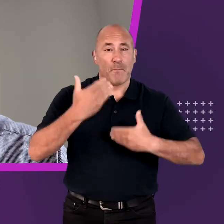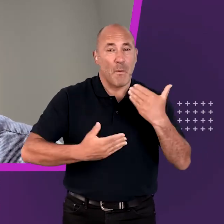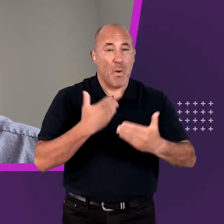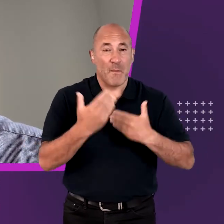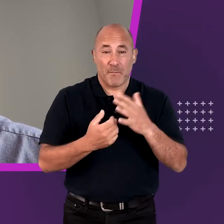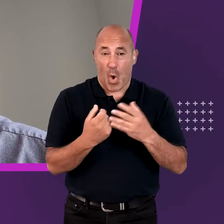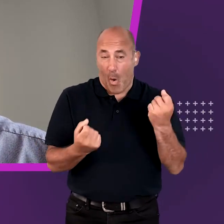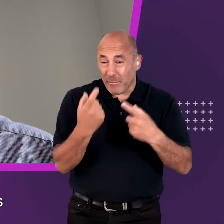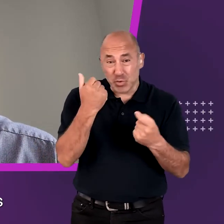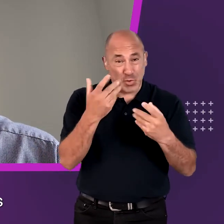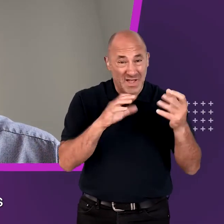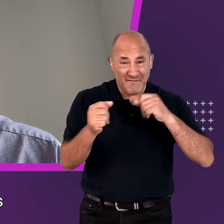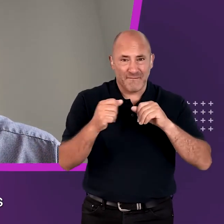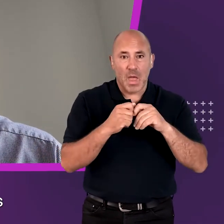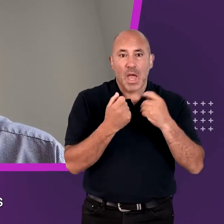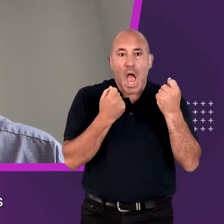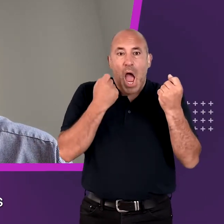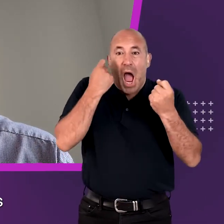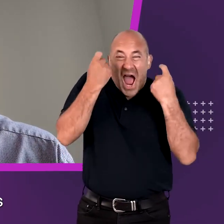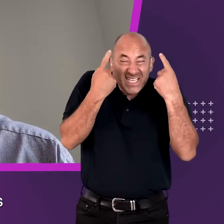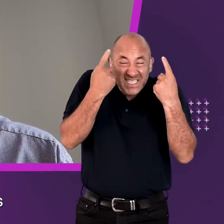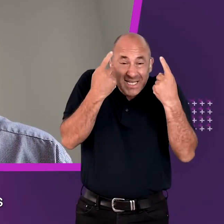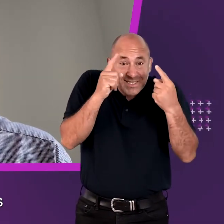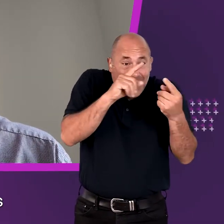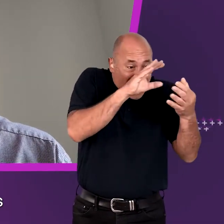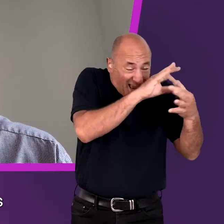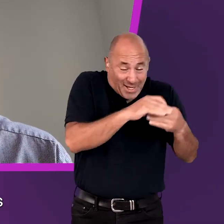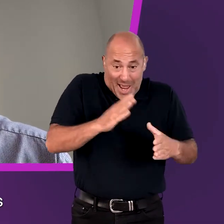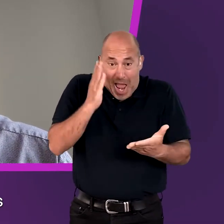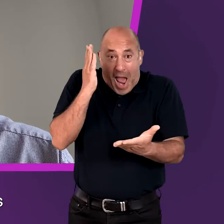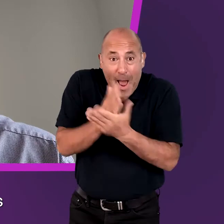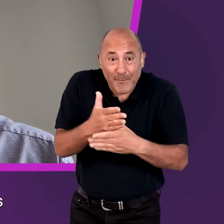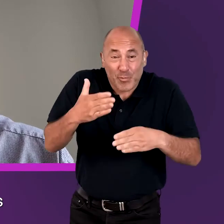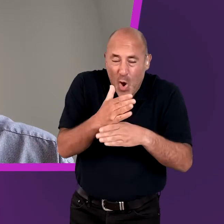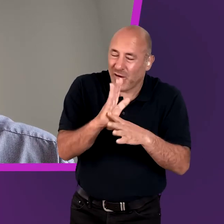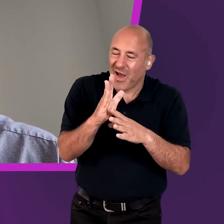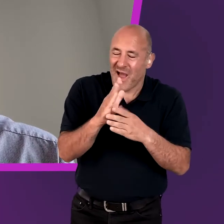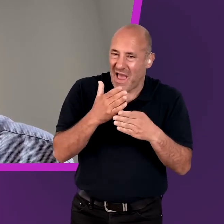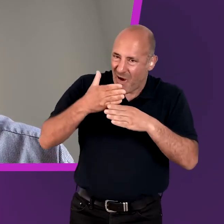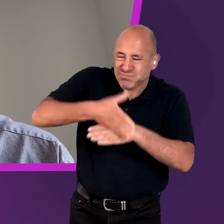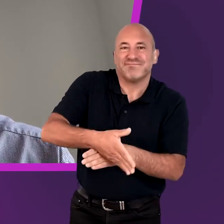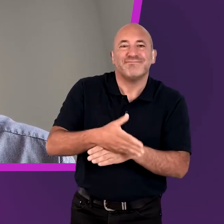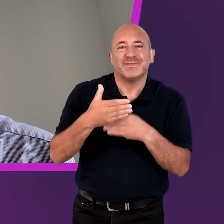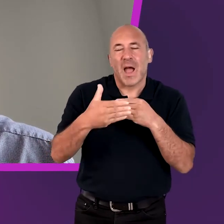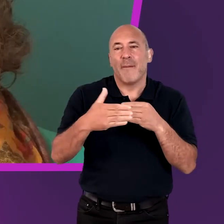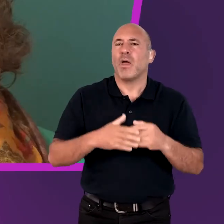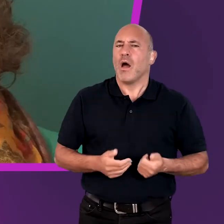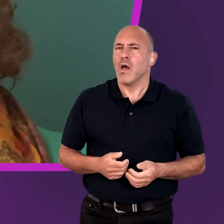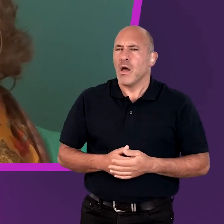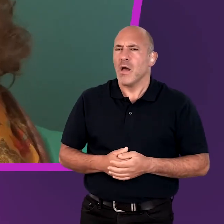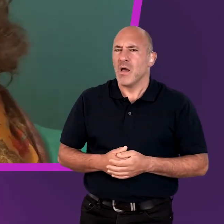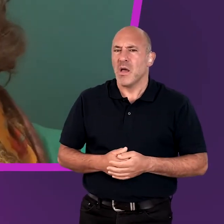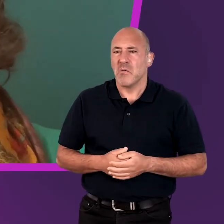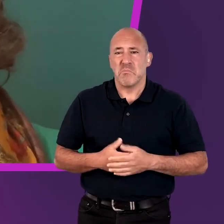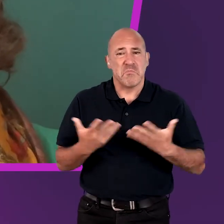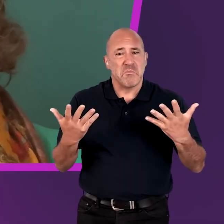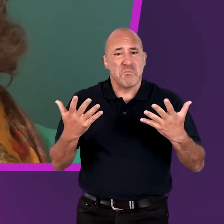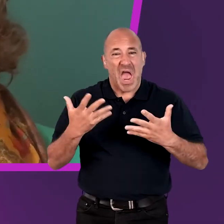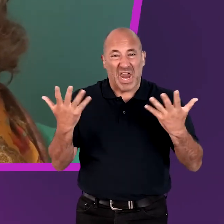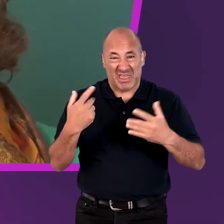so fast that there are opportunities everywhere. But getting ideas to work does take time and effort. Okay,